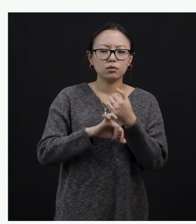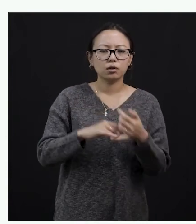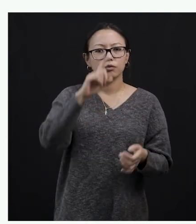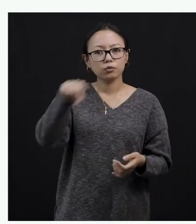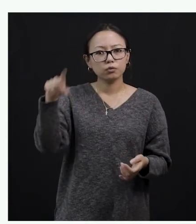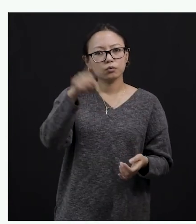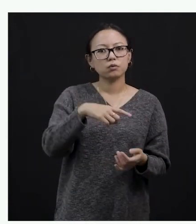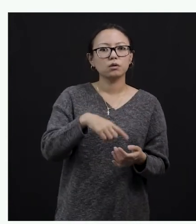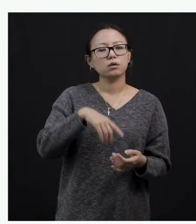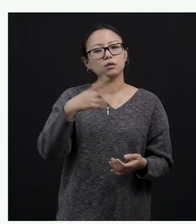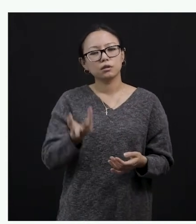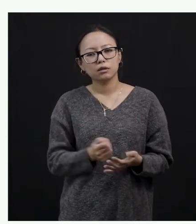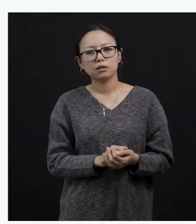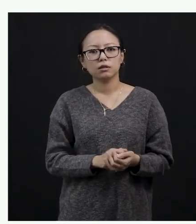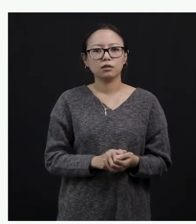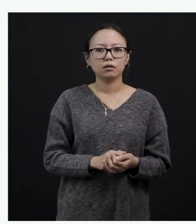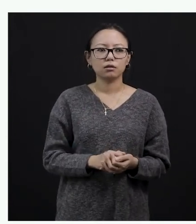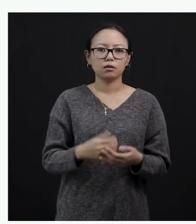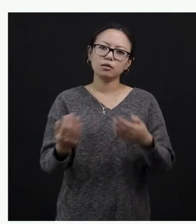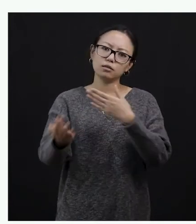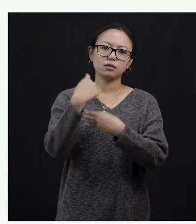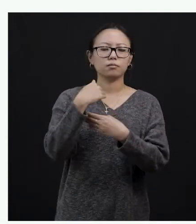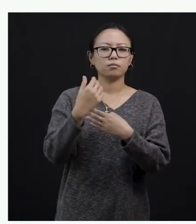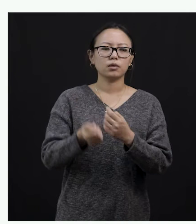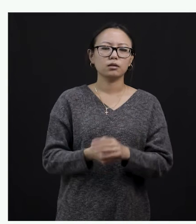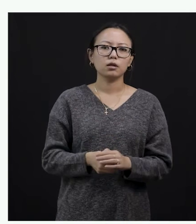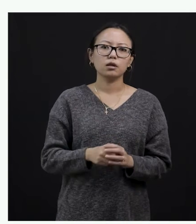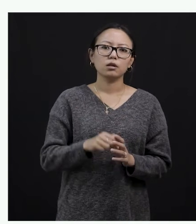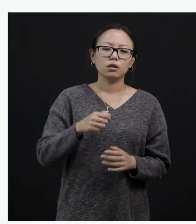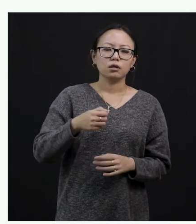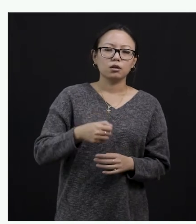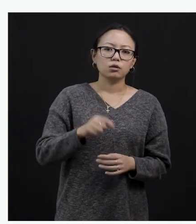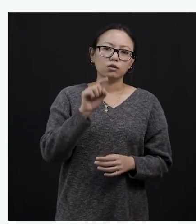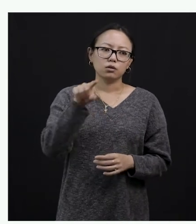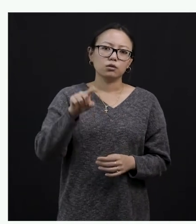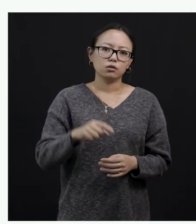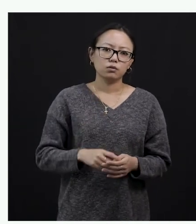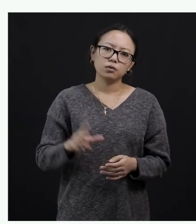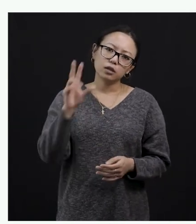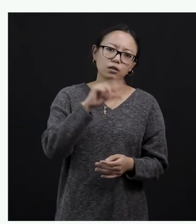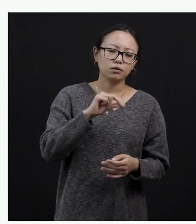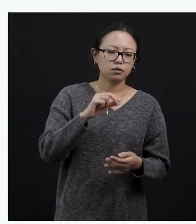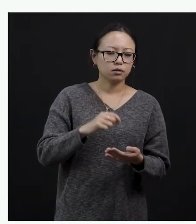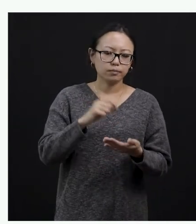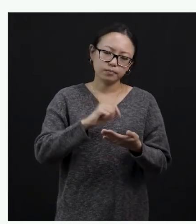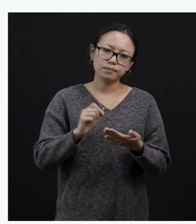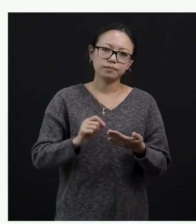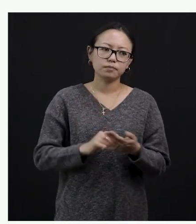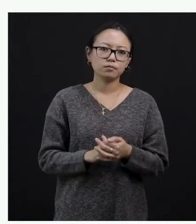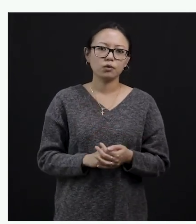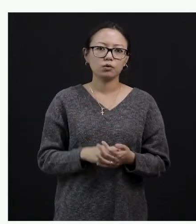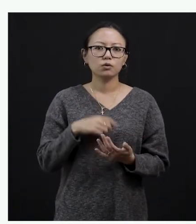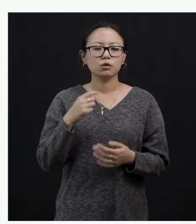So again, you have to go to the post office, change the envelope and change all the address again. So in order